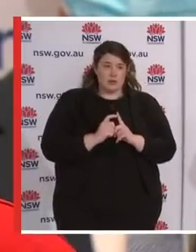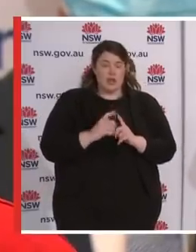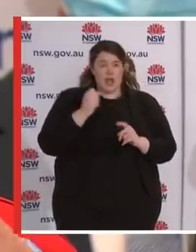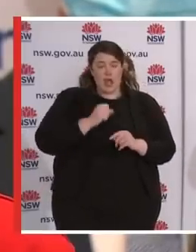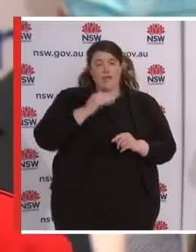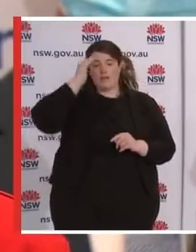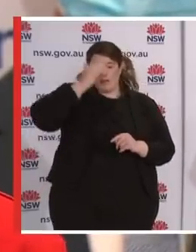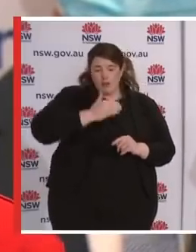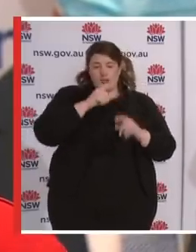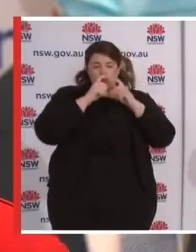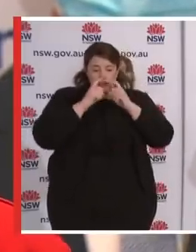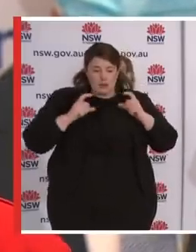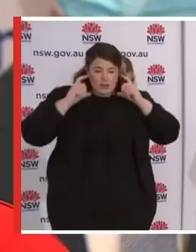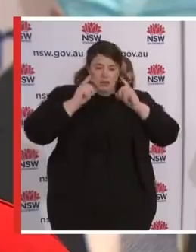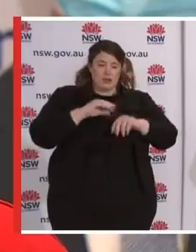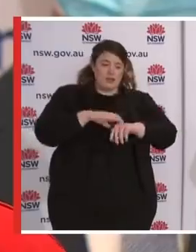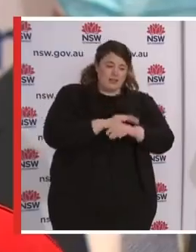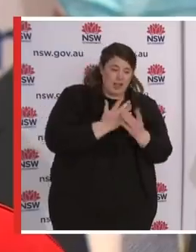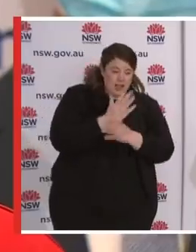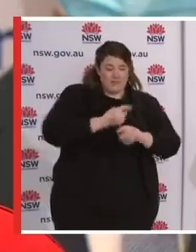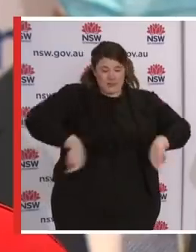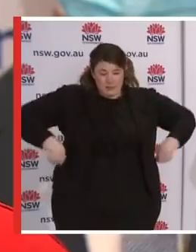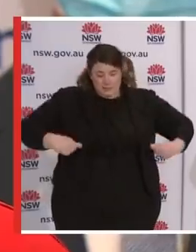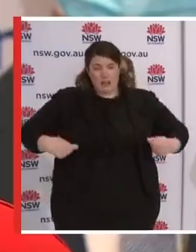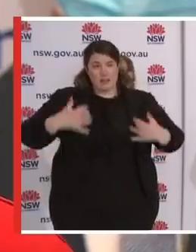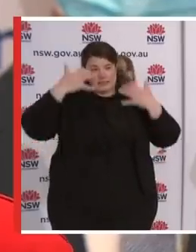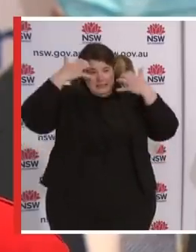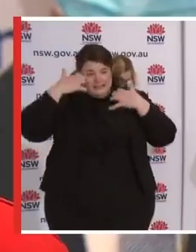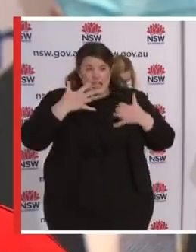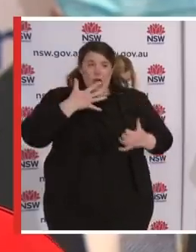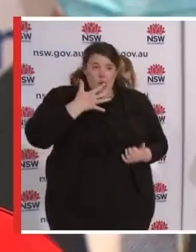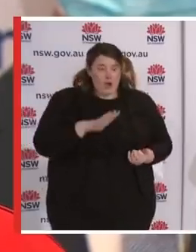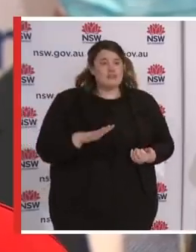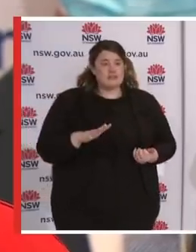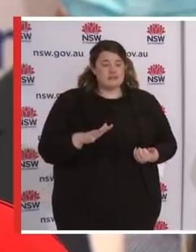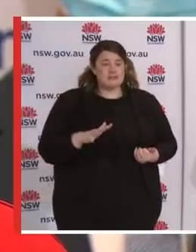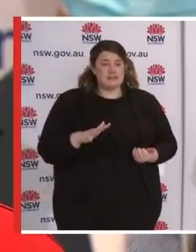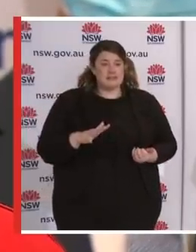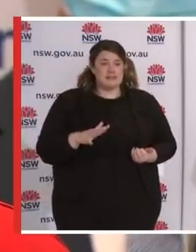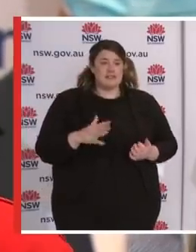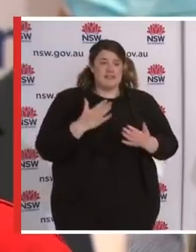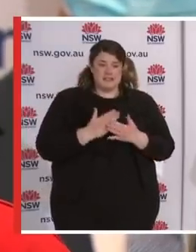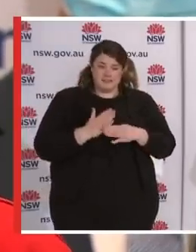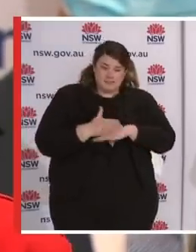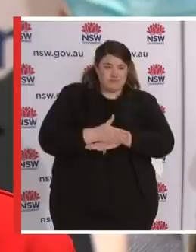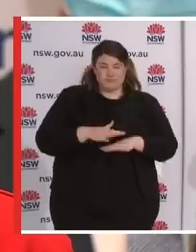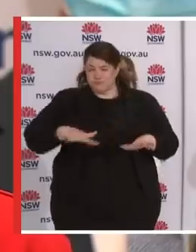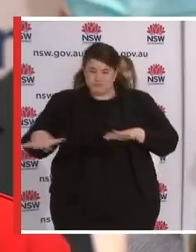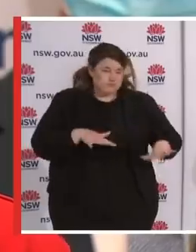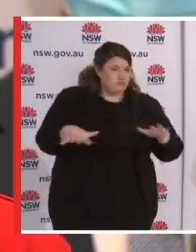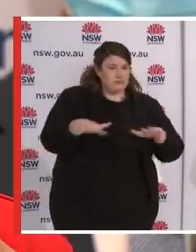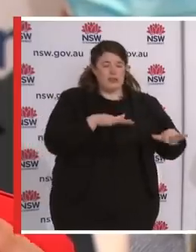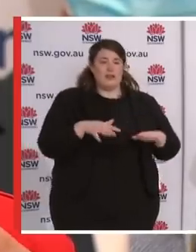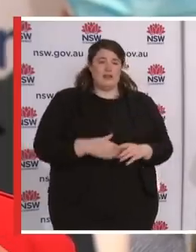is hot. Particularly for the nurses, it's difficult work. It's physical work. For the medical staff,